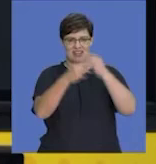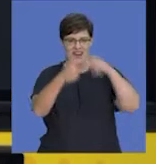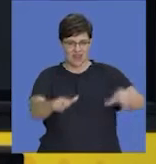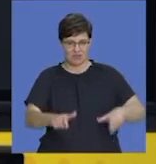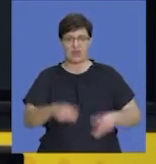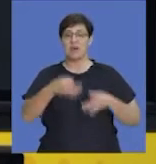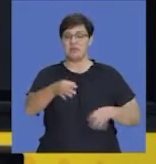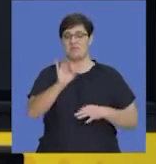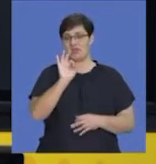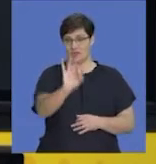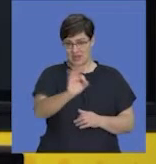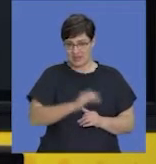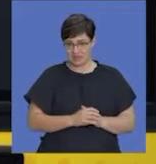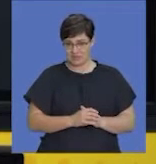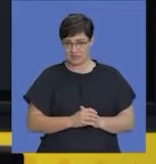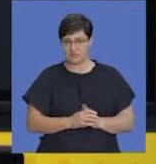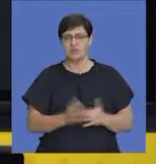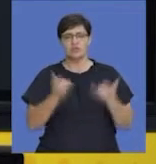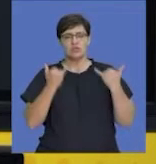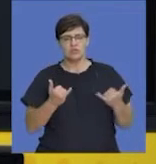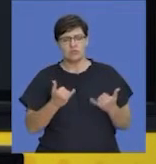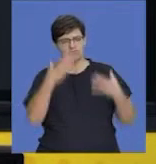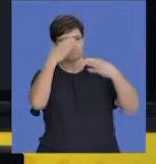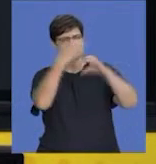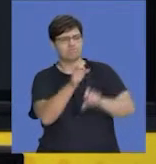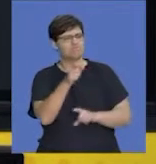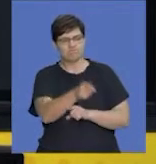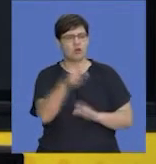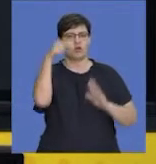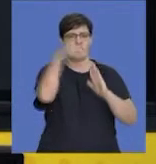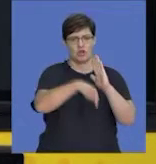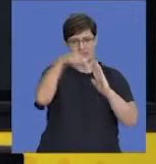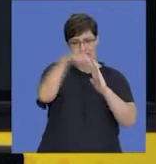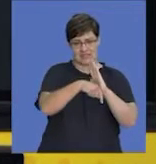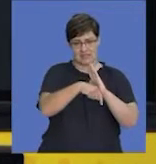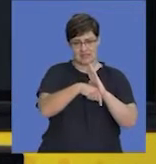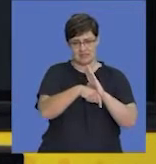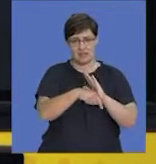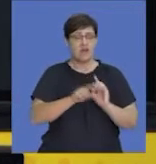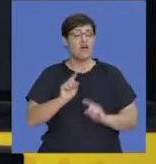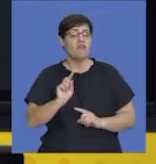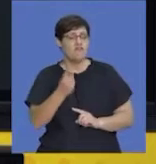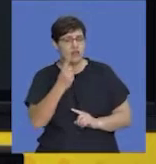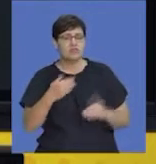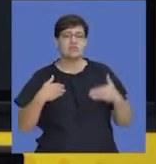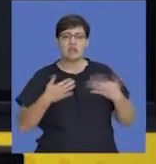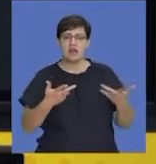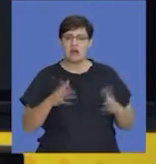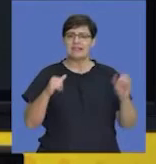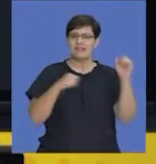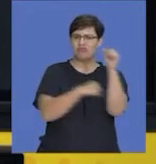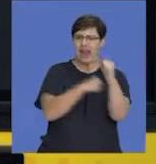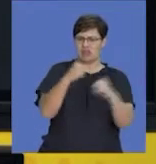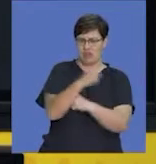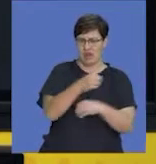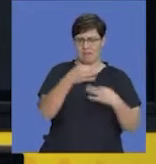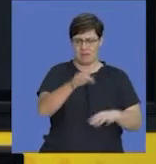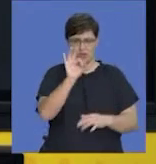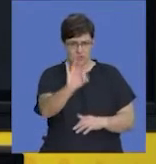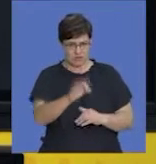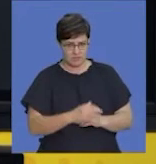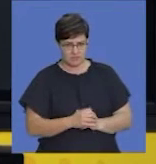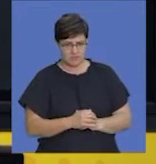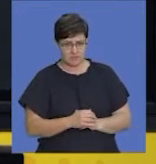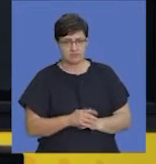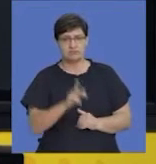3. Today, we're going to go into the Paper 3 in terms of the content, and we're first going to start off with the structure of Paper 3.